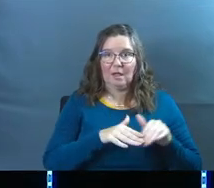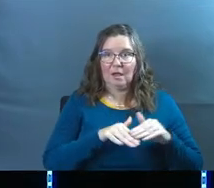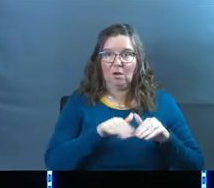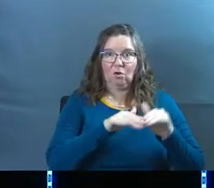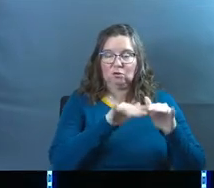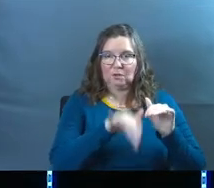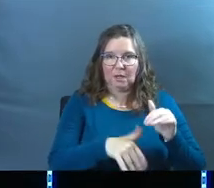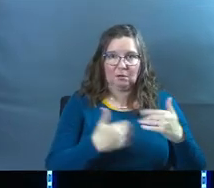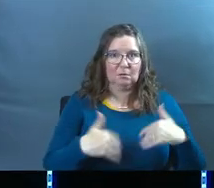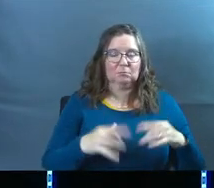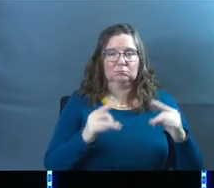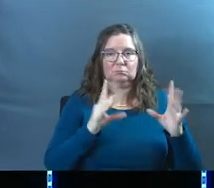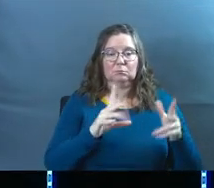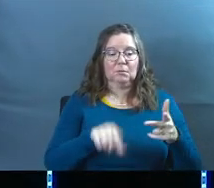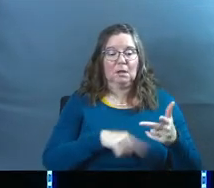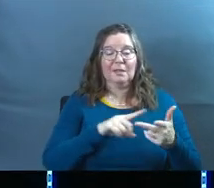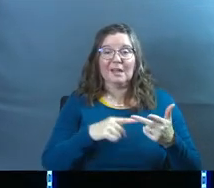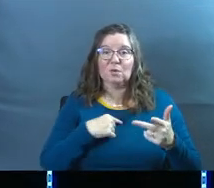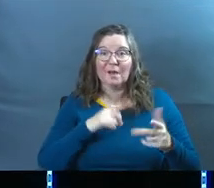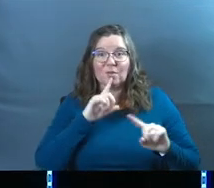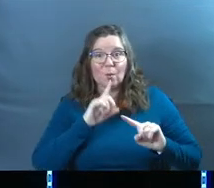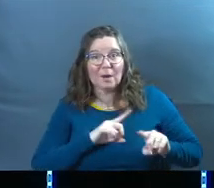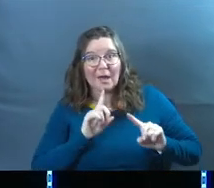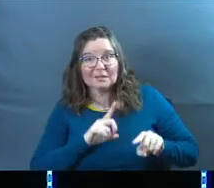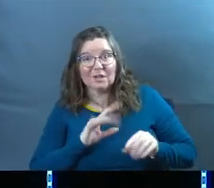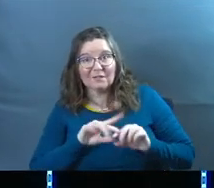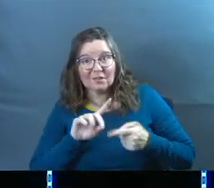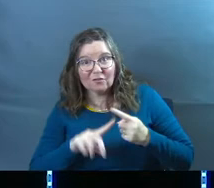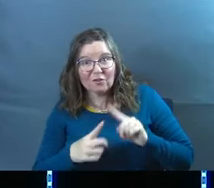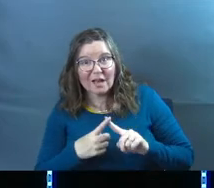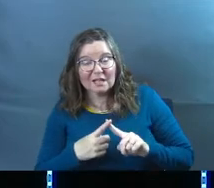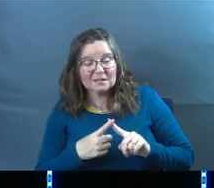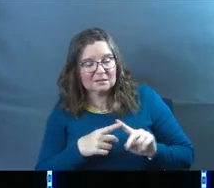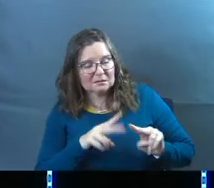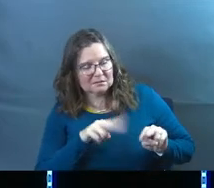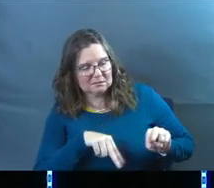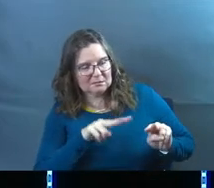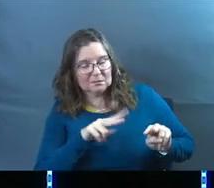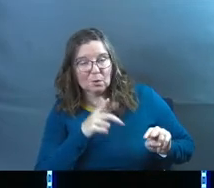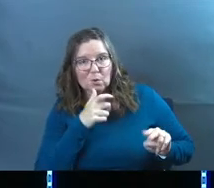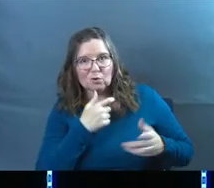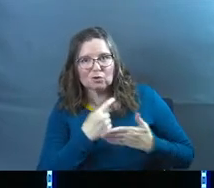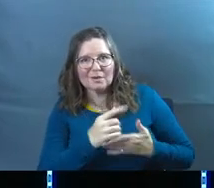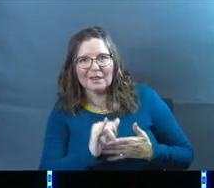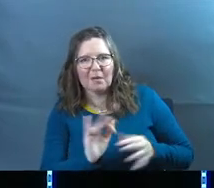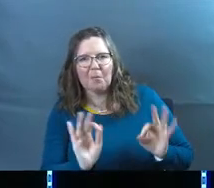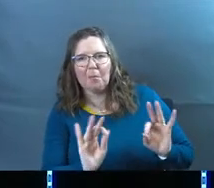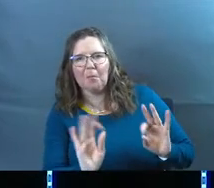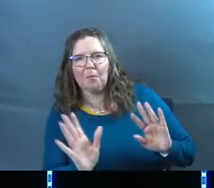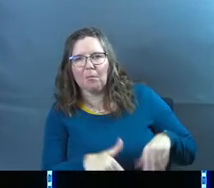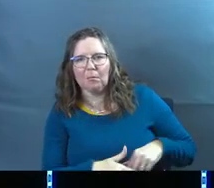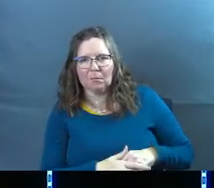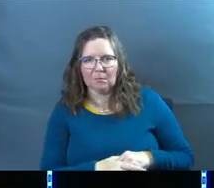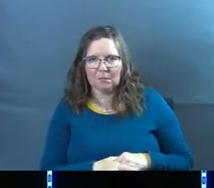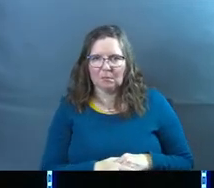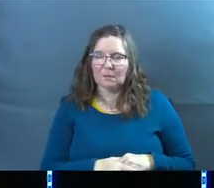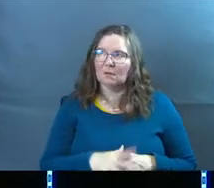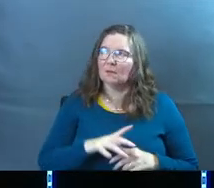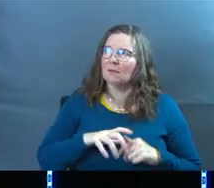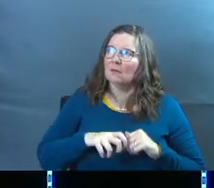that. But then you've got the reaction of the friends who treated it like it was no big deal.